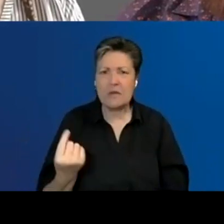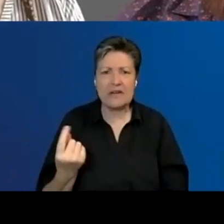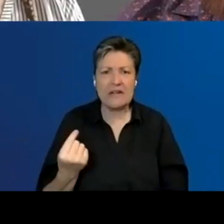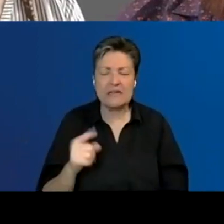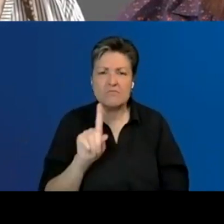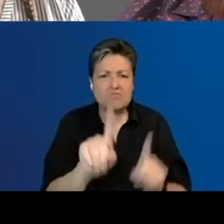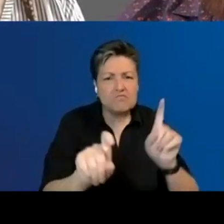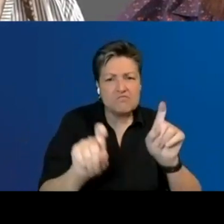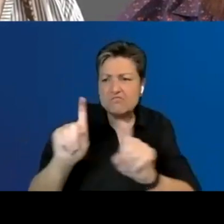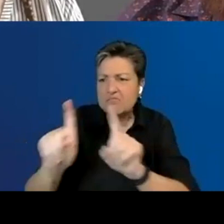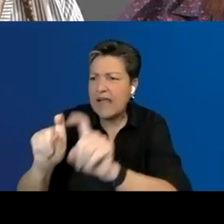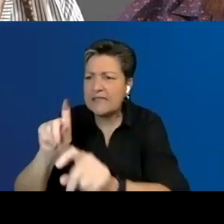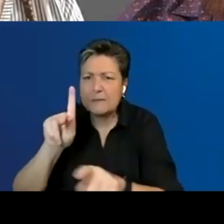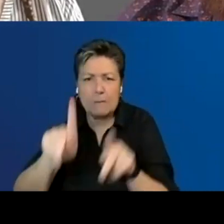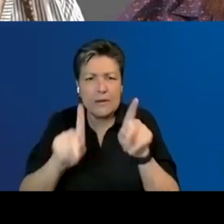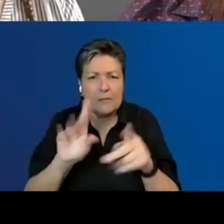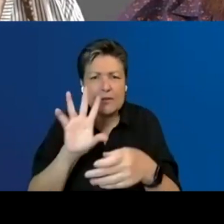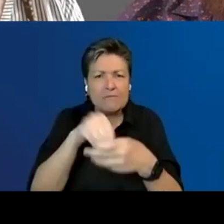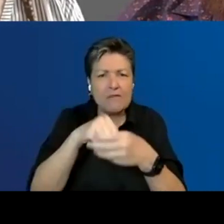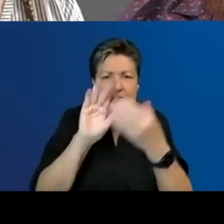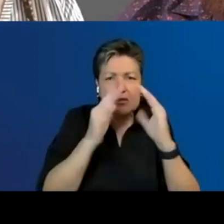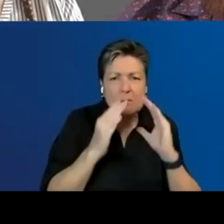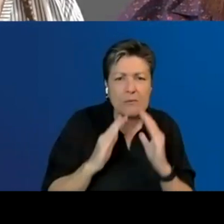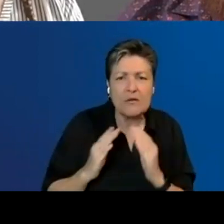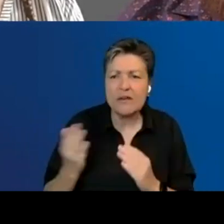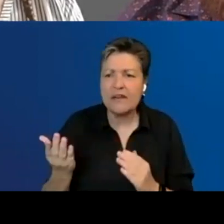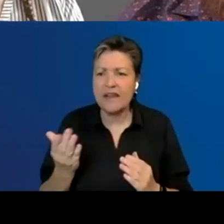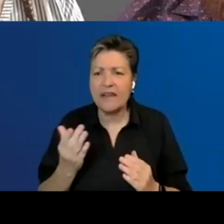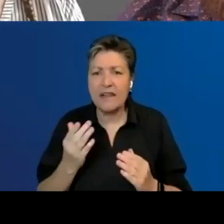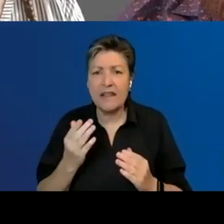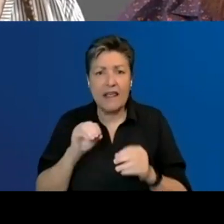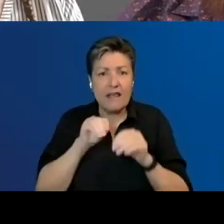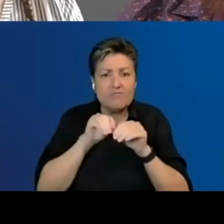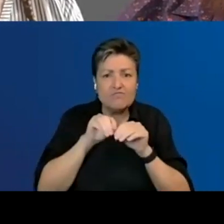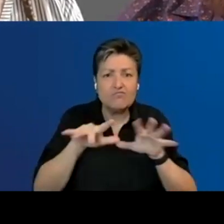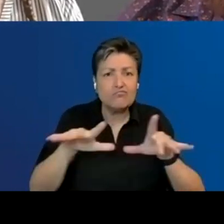some folks in the community and just broadcast it publicly on the internet.